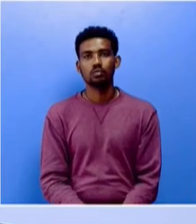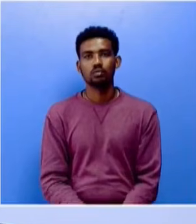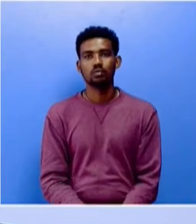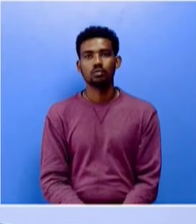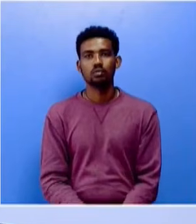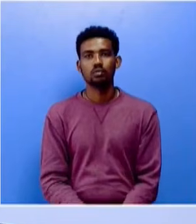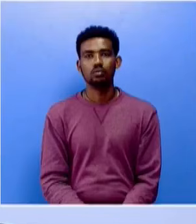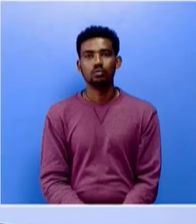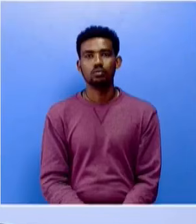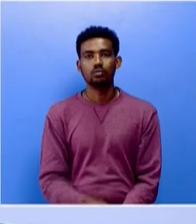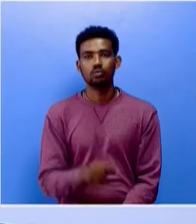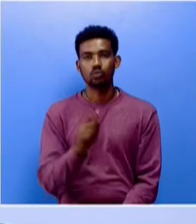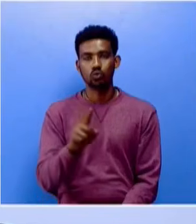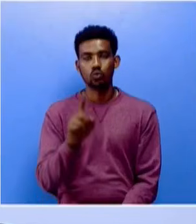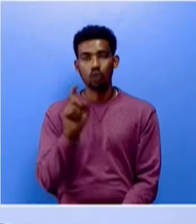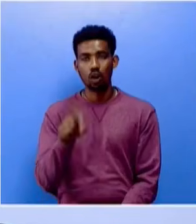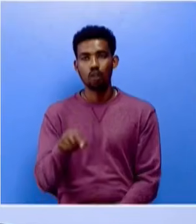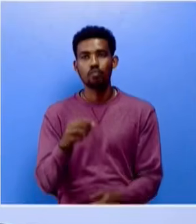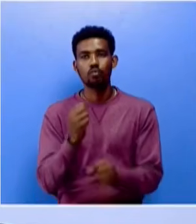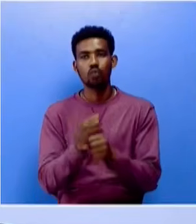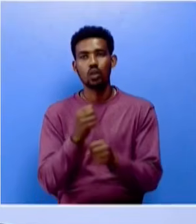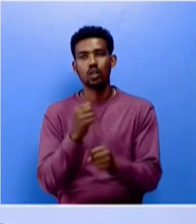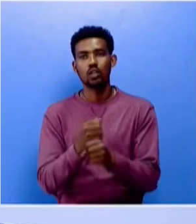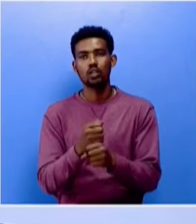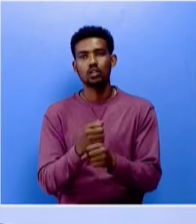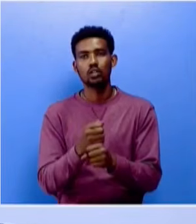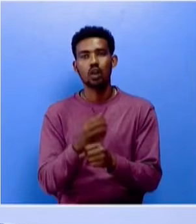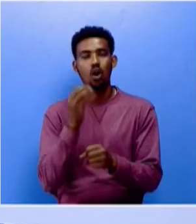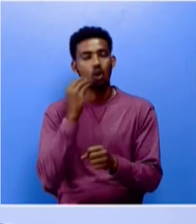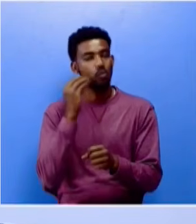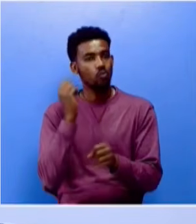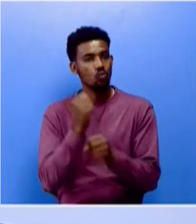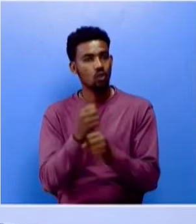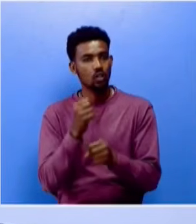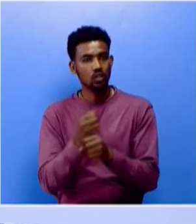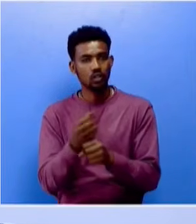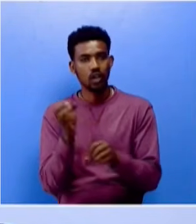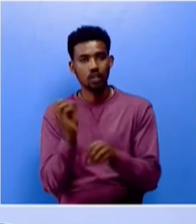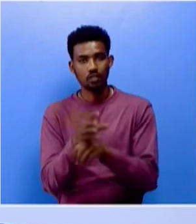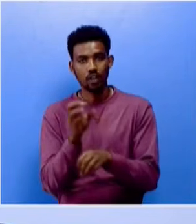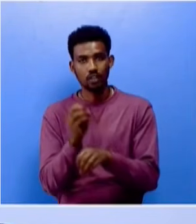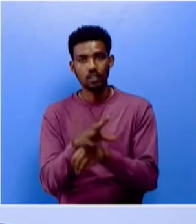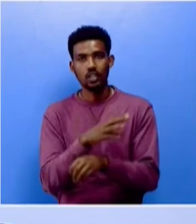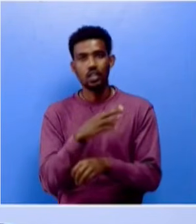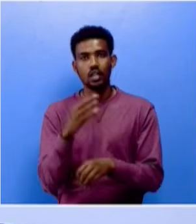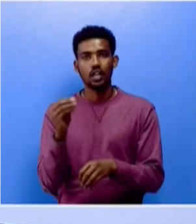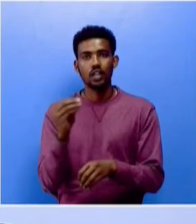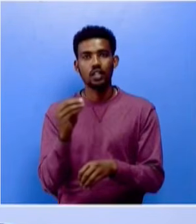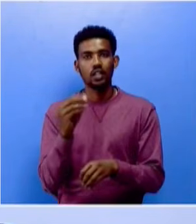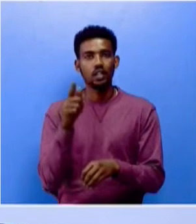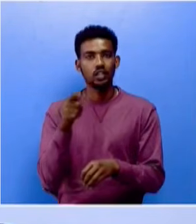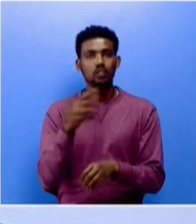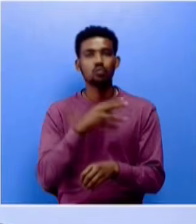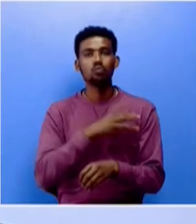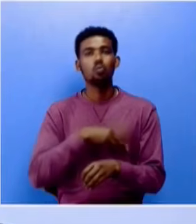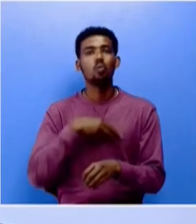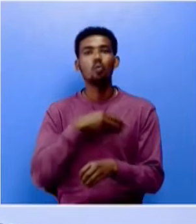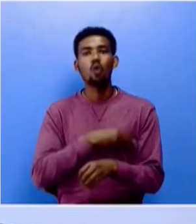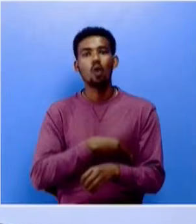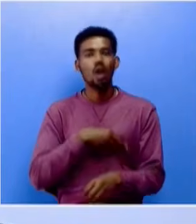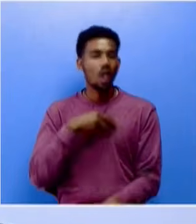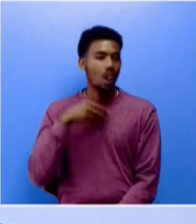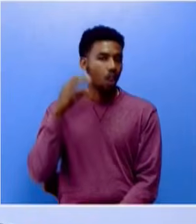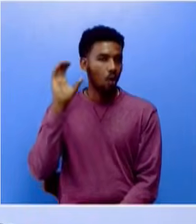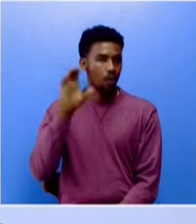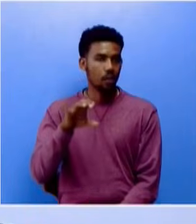You should do your homework. It can be advice. And also sometimes moral obligation, okay?